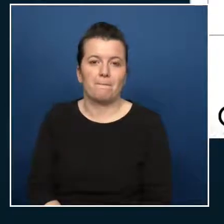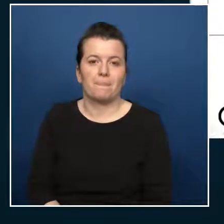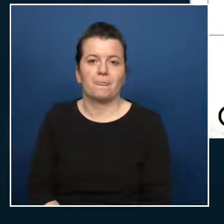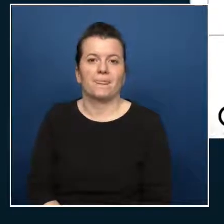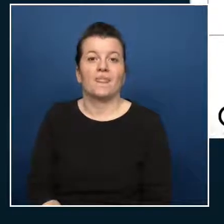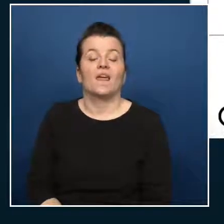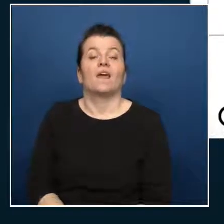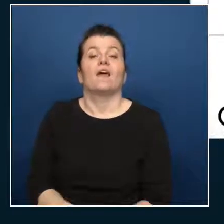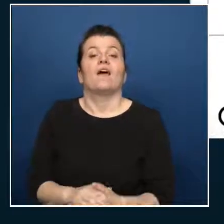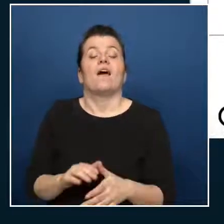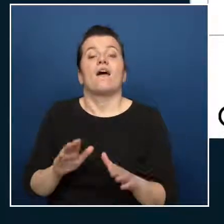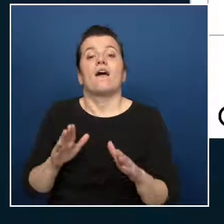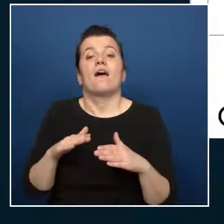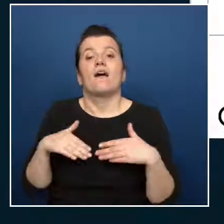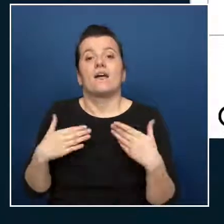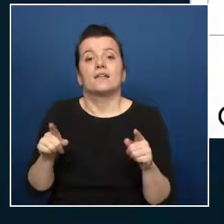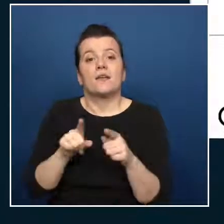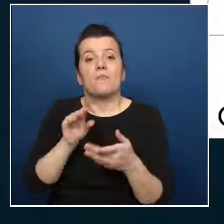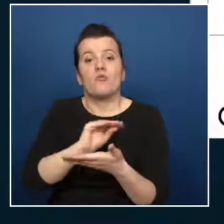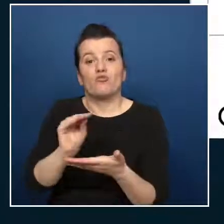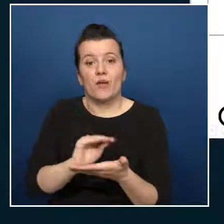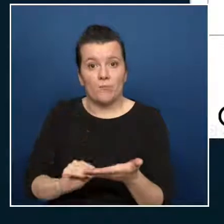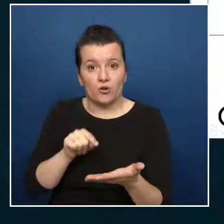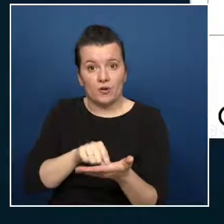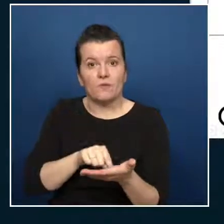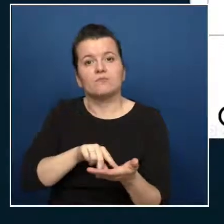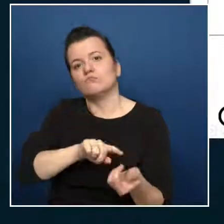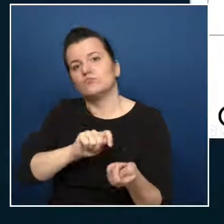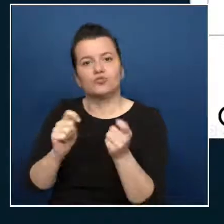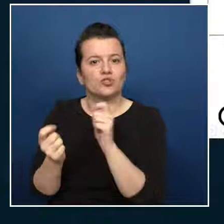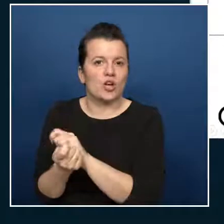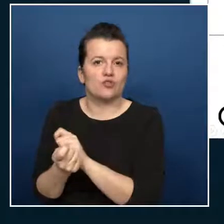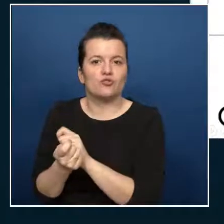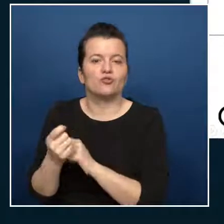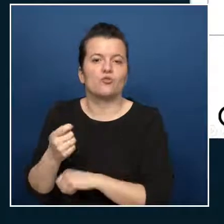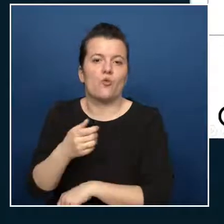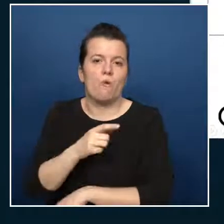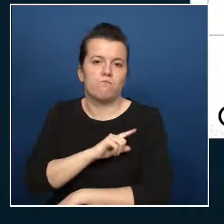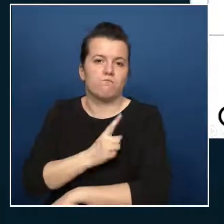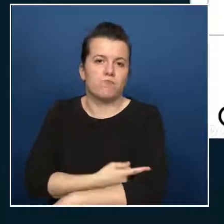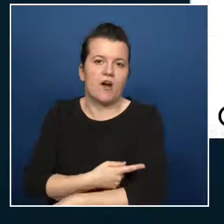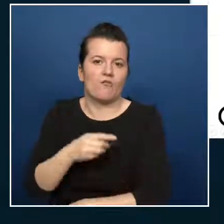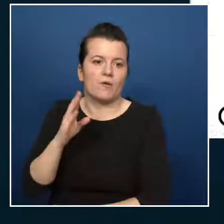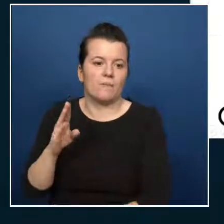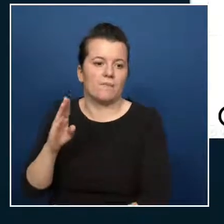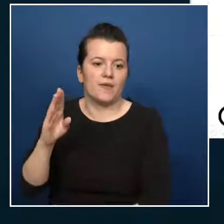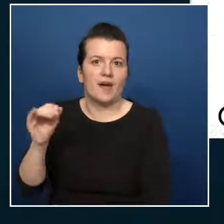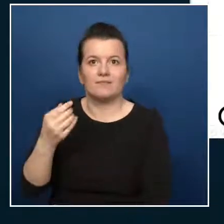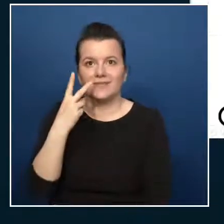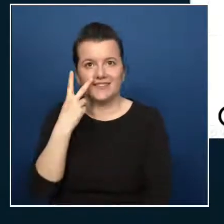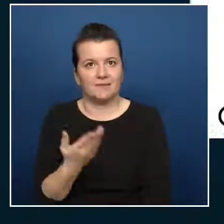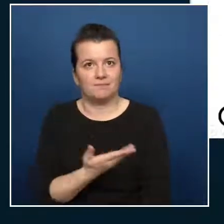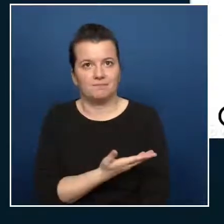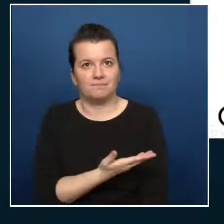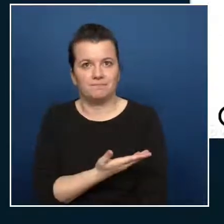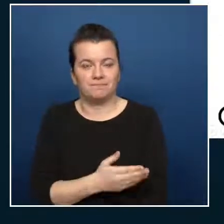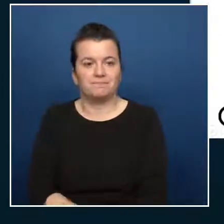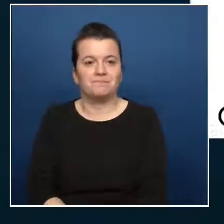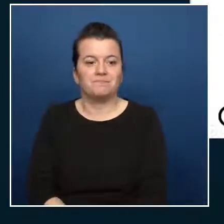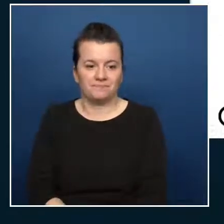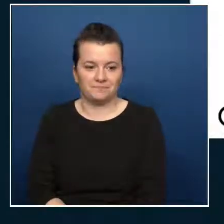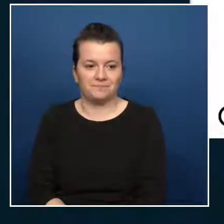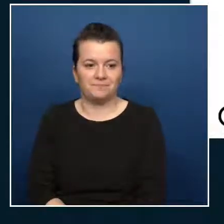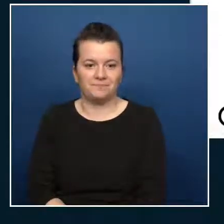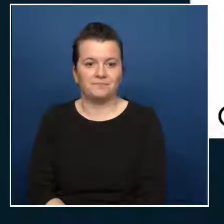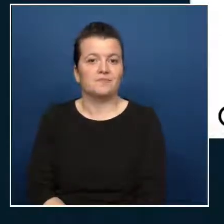the reporting to Power BI. So that was our plan. And the